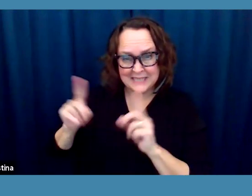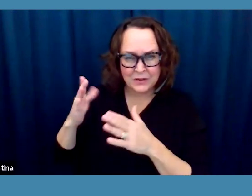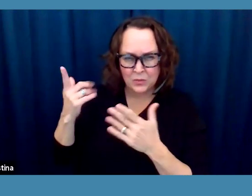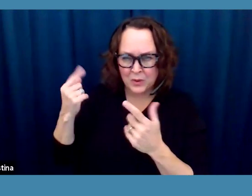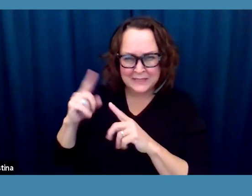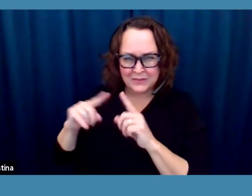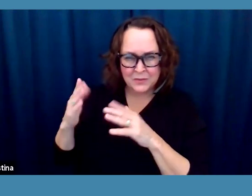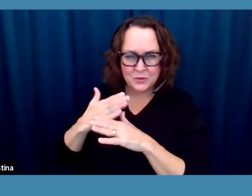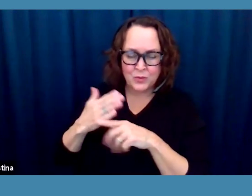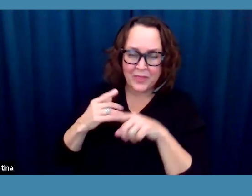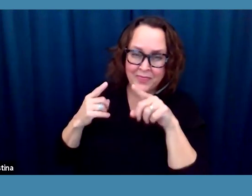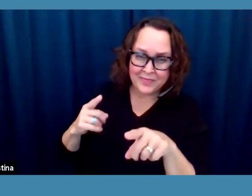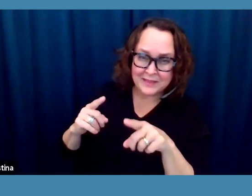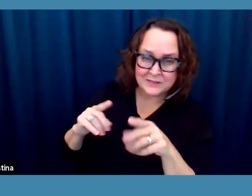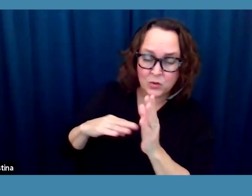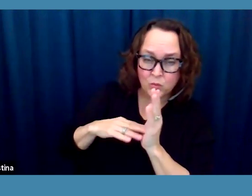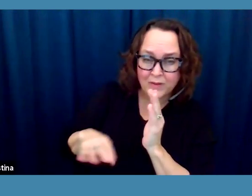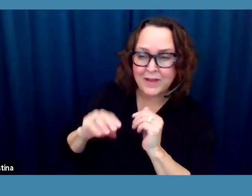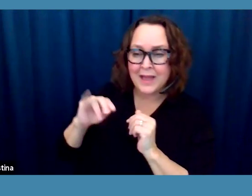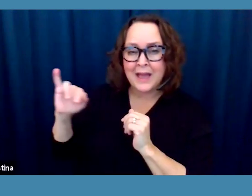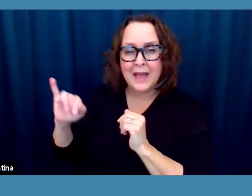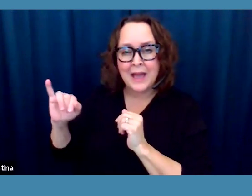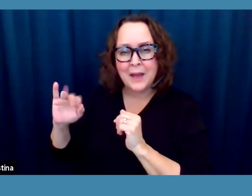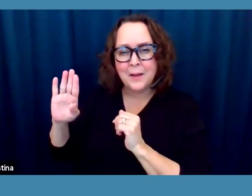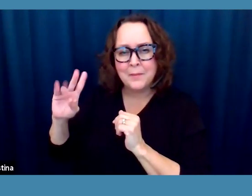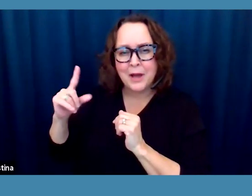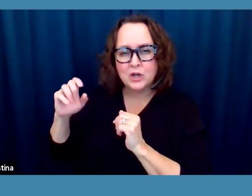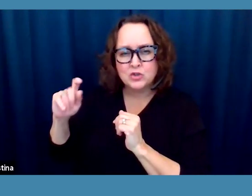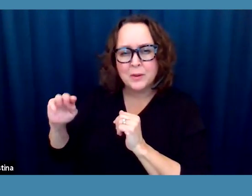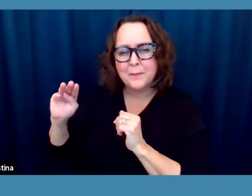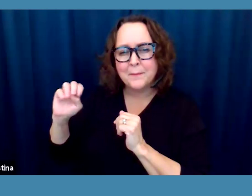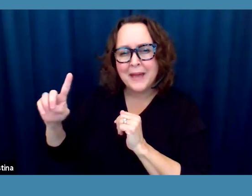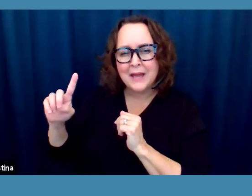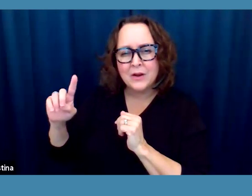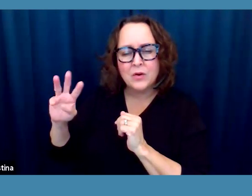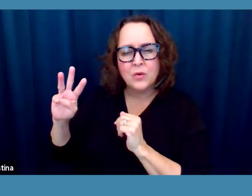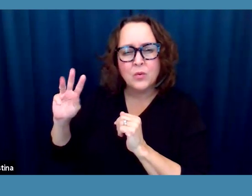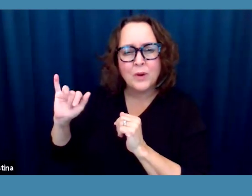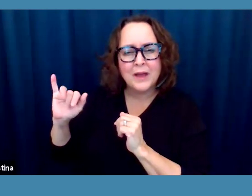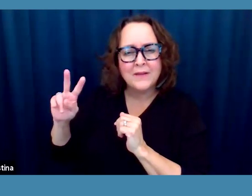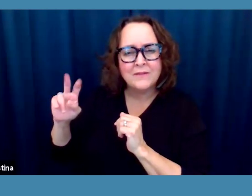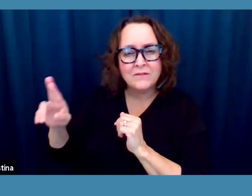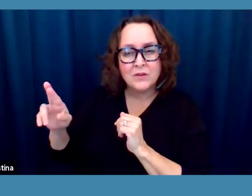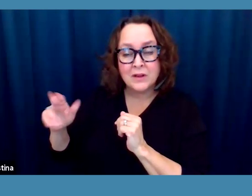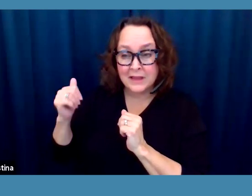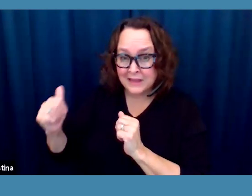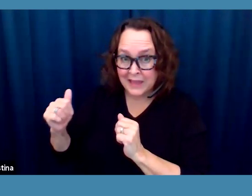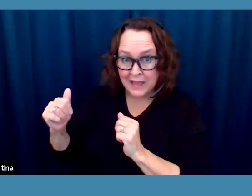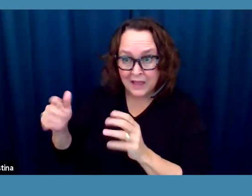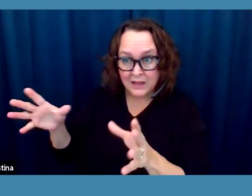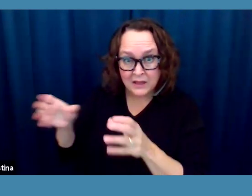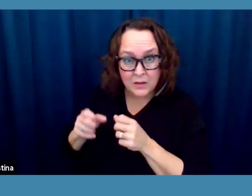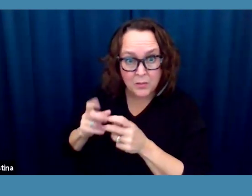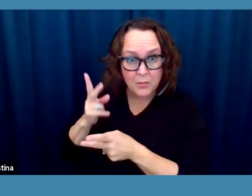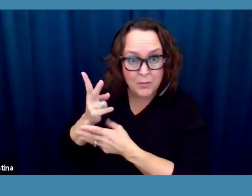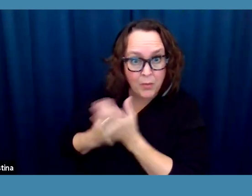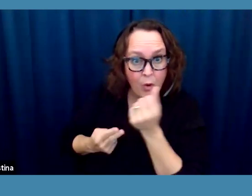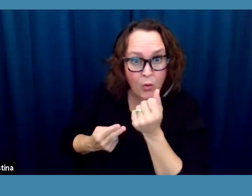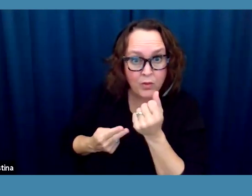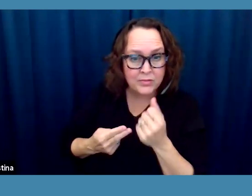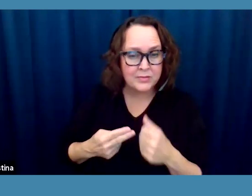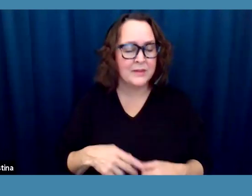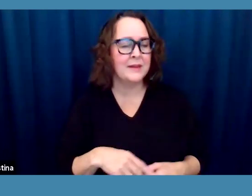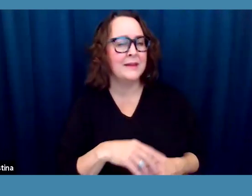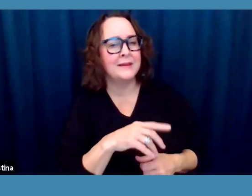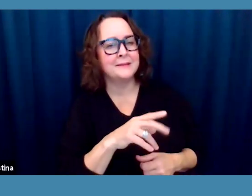waiver and the I-budget med waiver? Can someone have both? So no, generally you're not gonna, yeah, I don't know